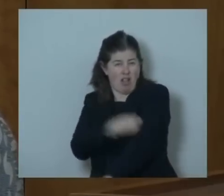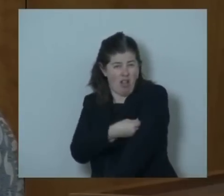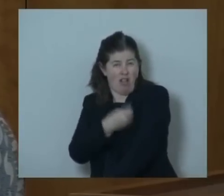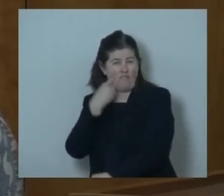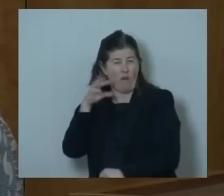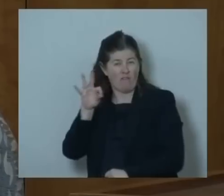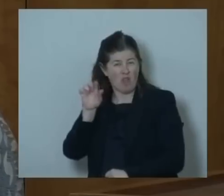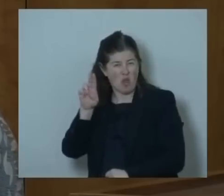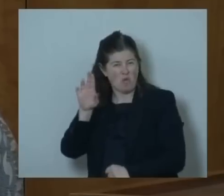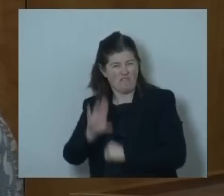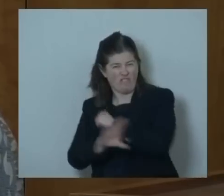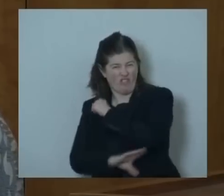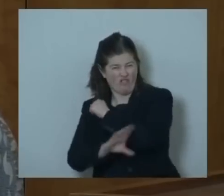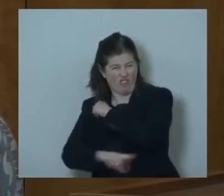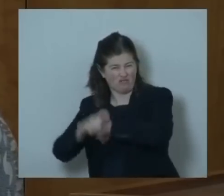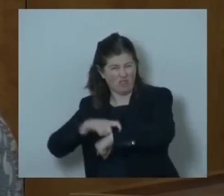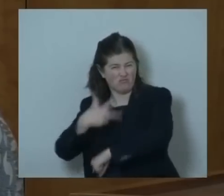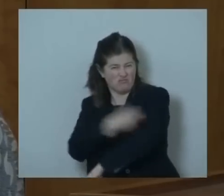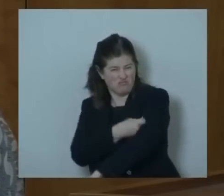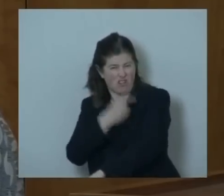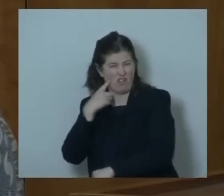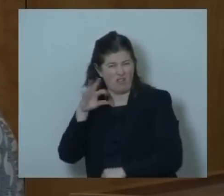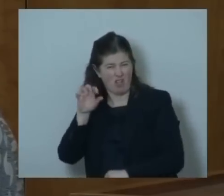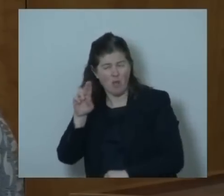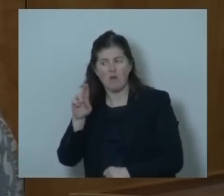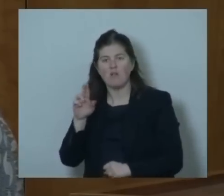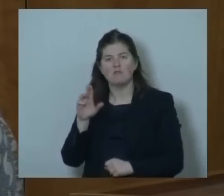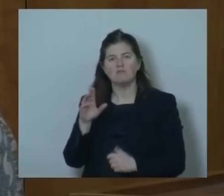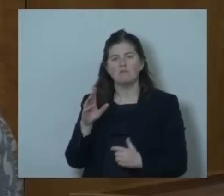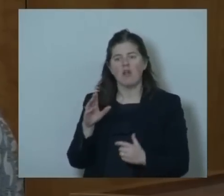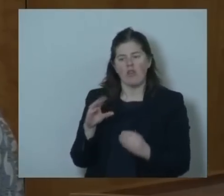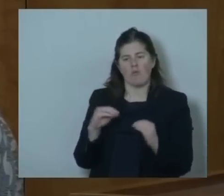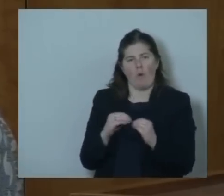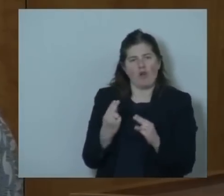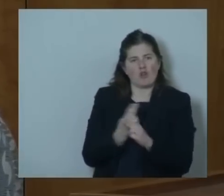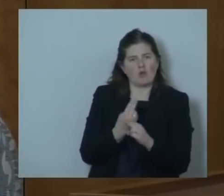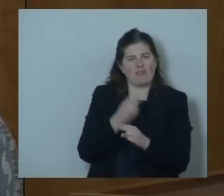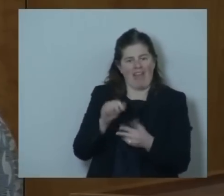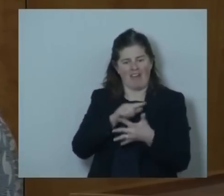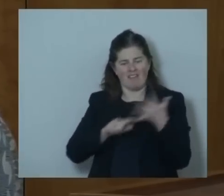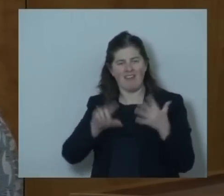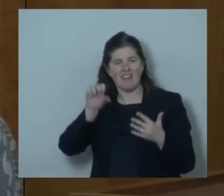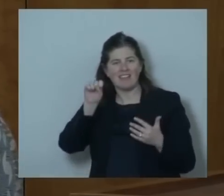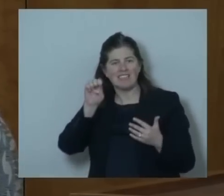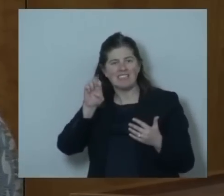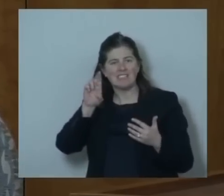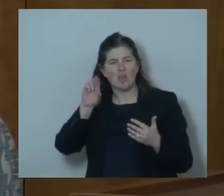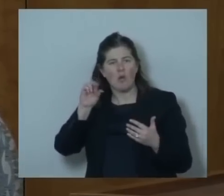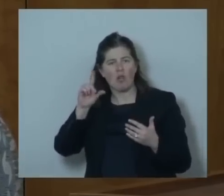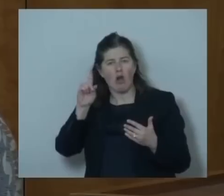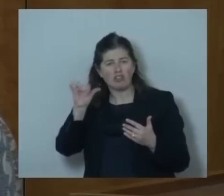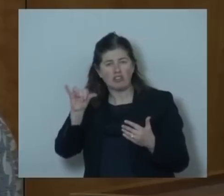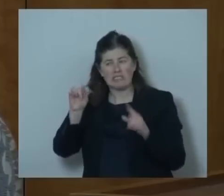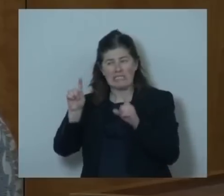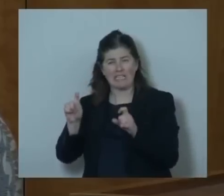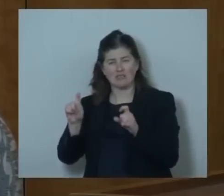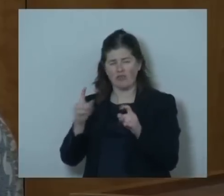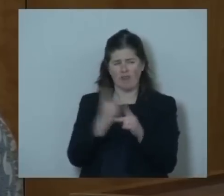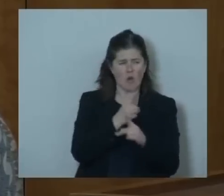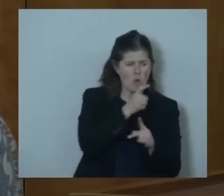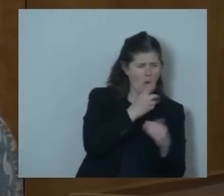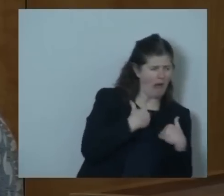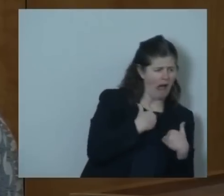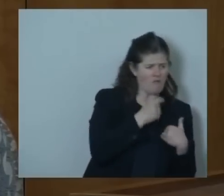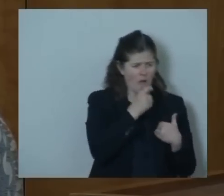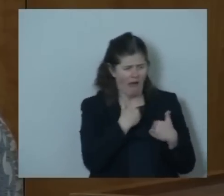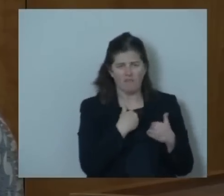so the good news is that the use of these serologic tests are not to figure out who has COVID right now or not. Those are the viral tests and all